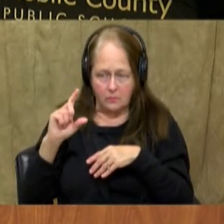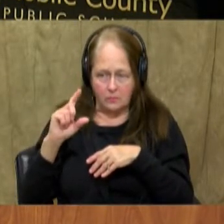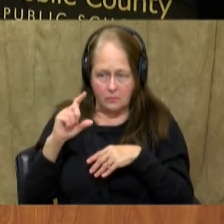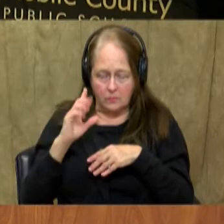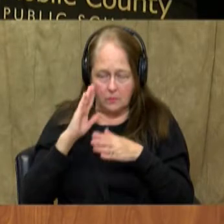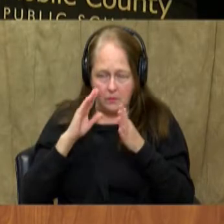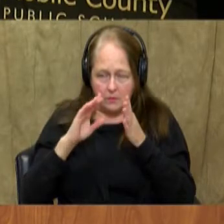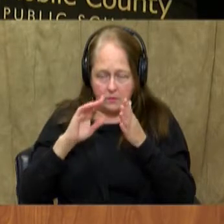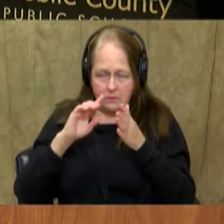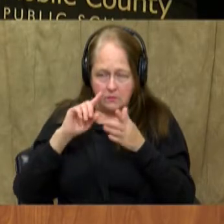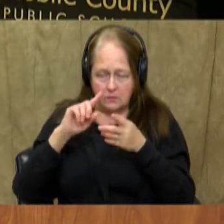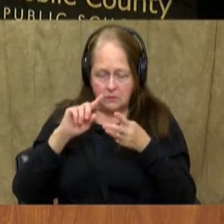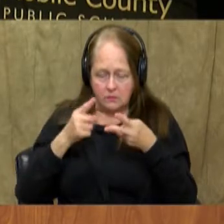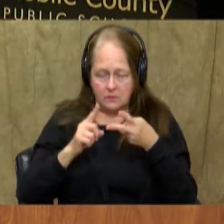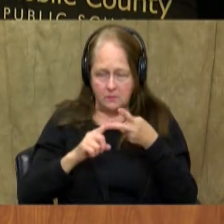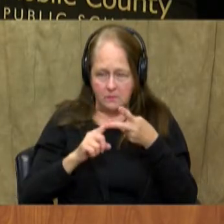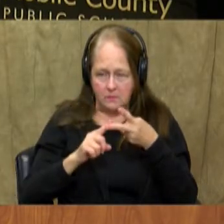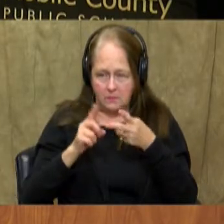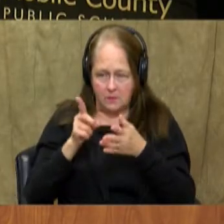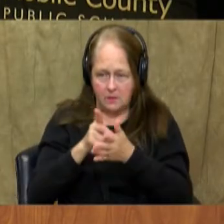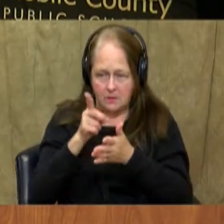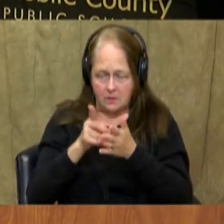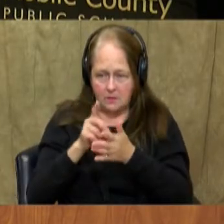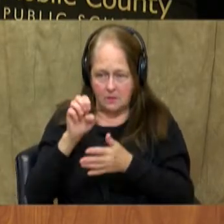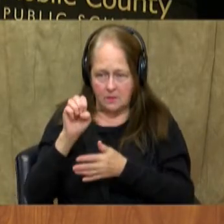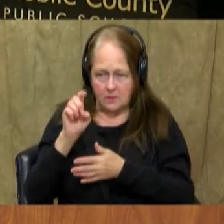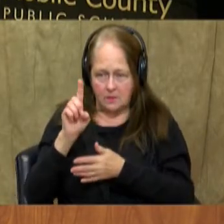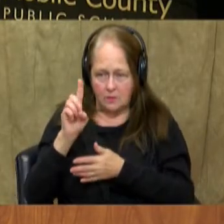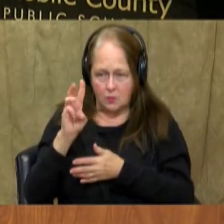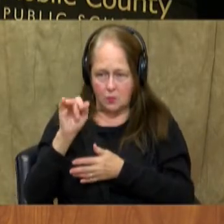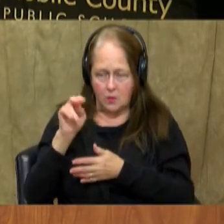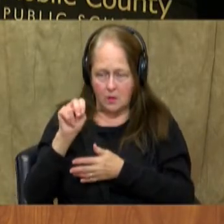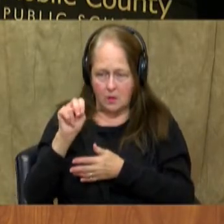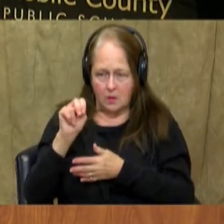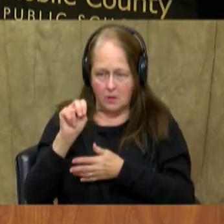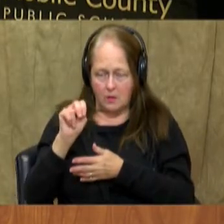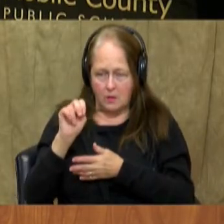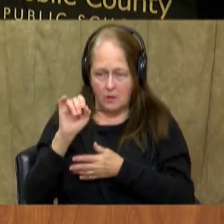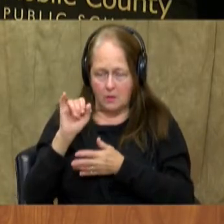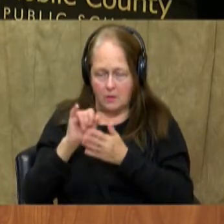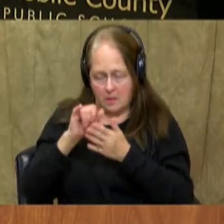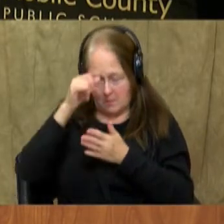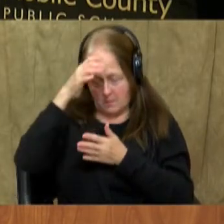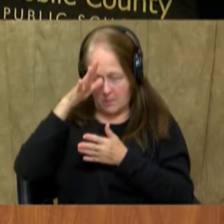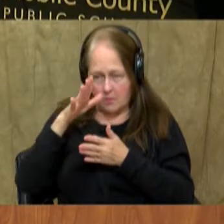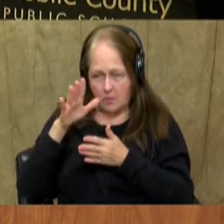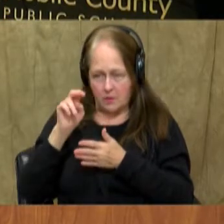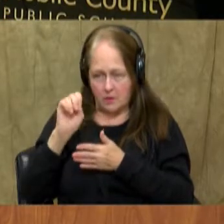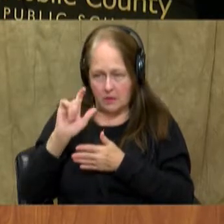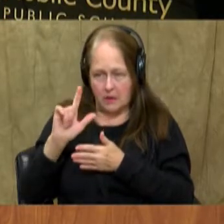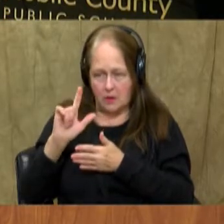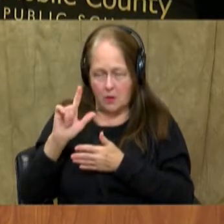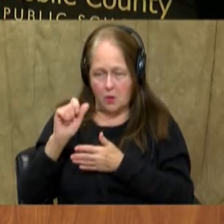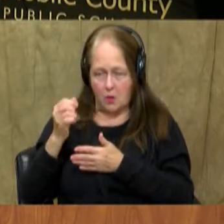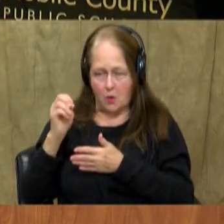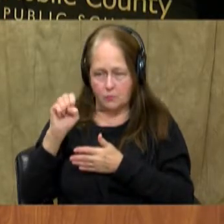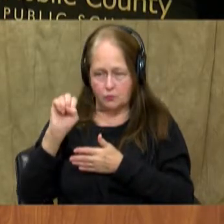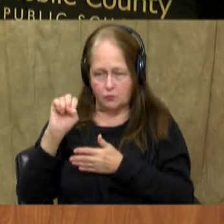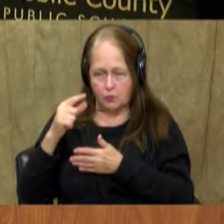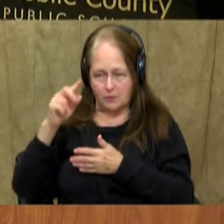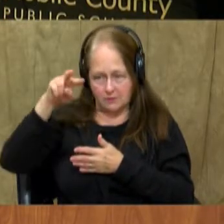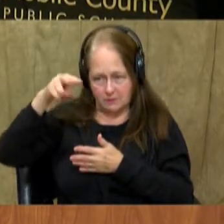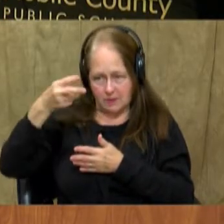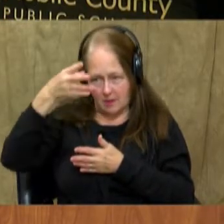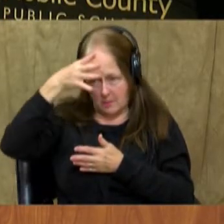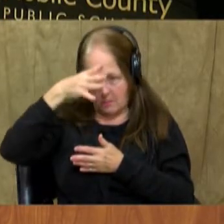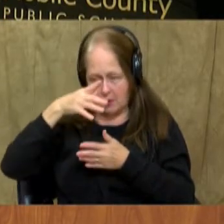All right, our second set of key terms. Edwin Buzz Aldrin, crewmate of Neil Armstrong, second man to